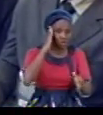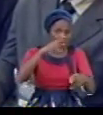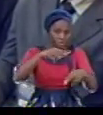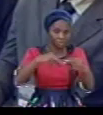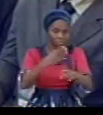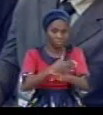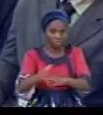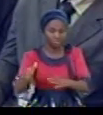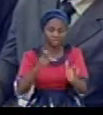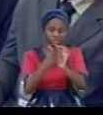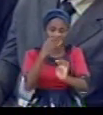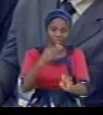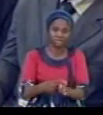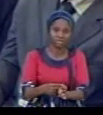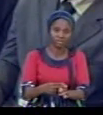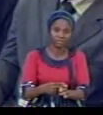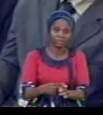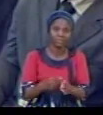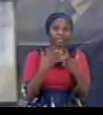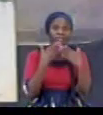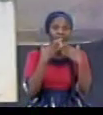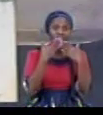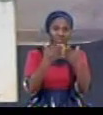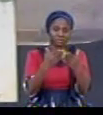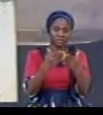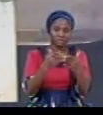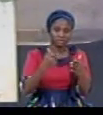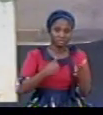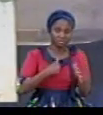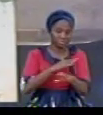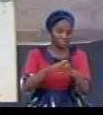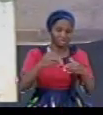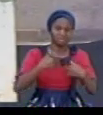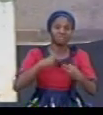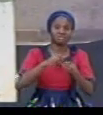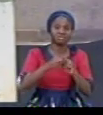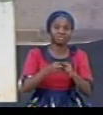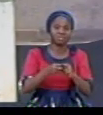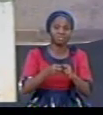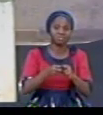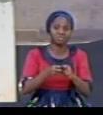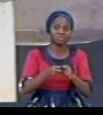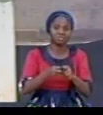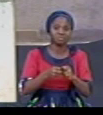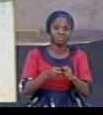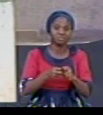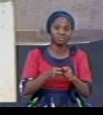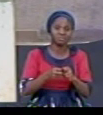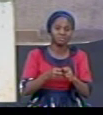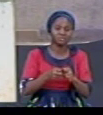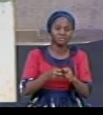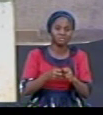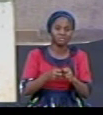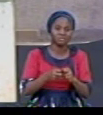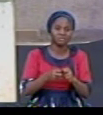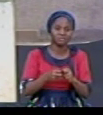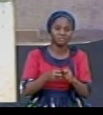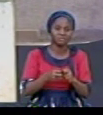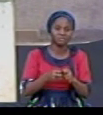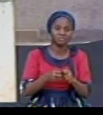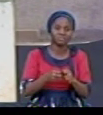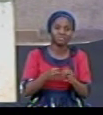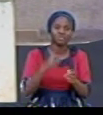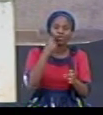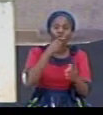course, I, thank God, I don't have any problem. I said, thank God, I don't have any problem. Who